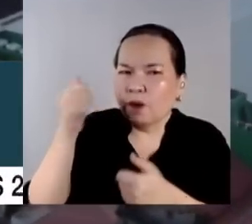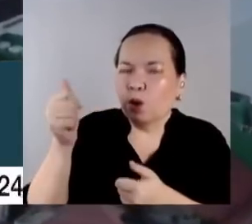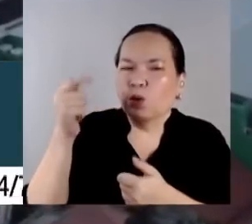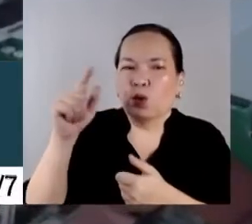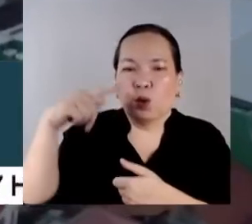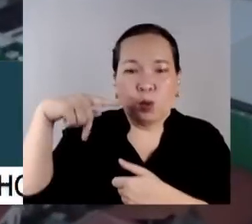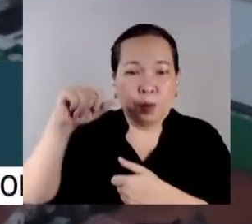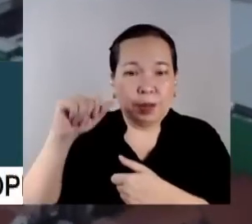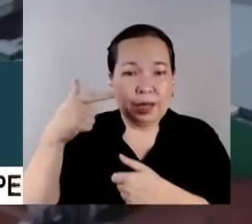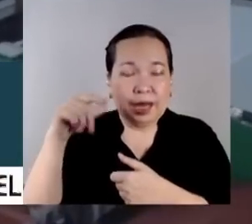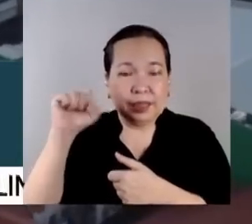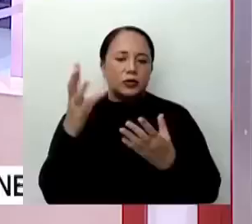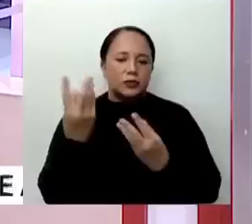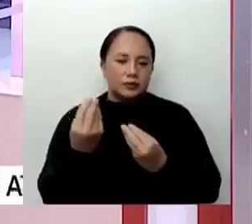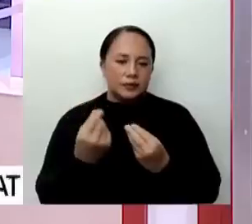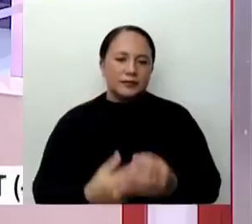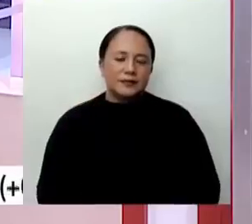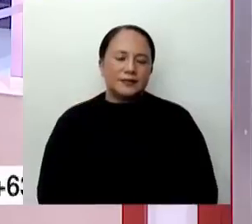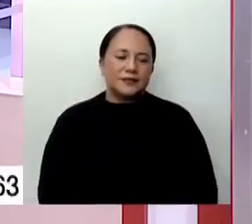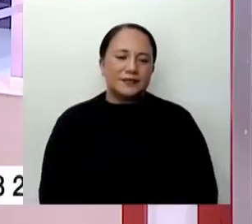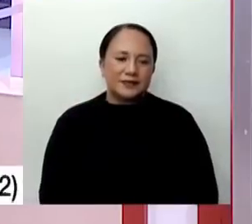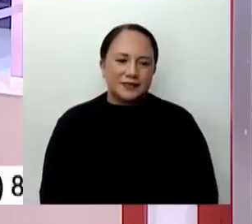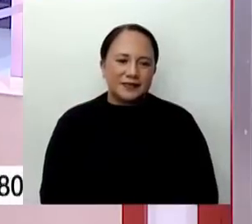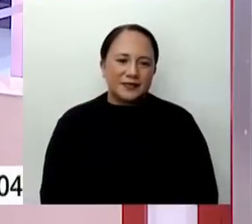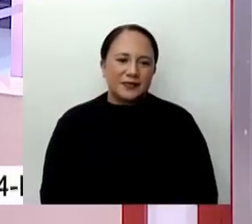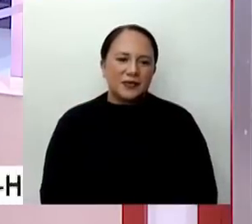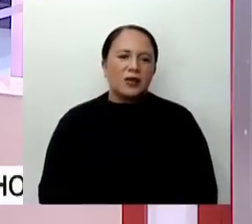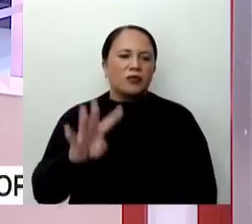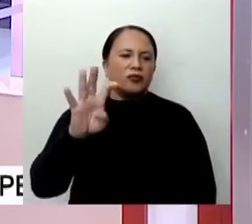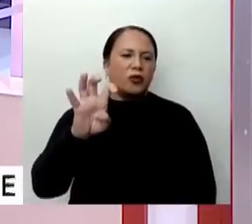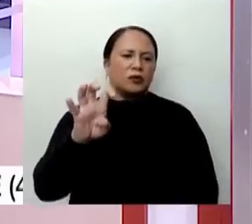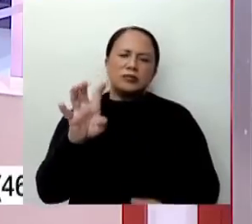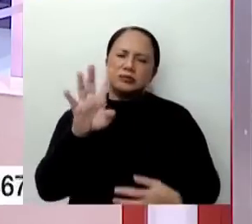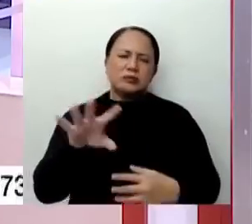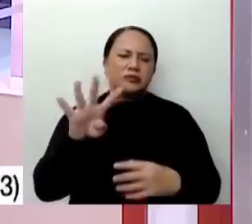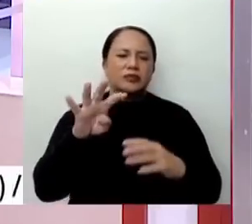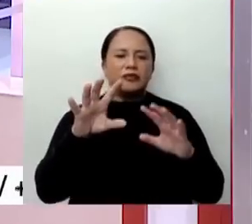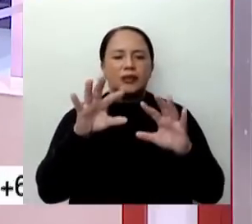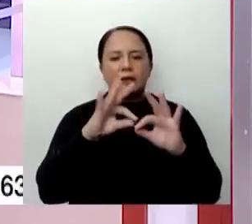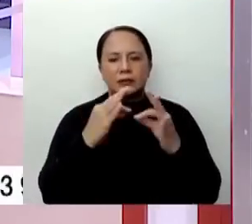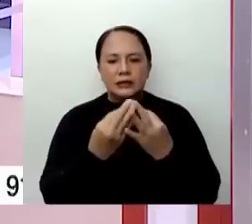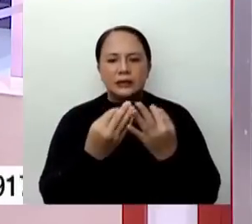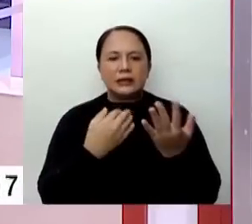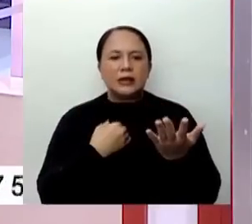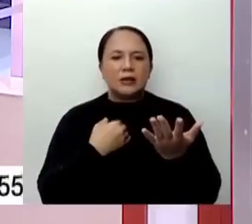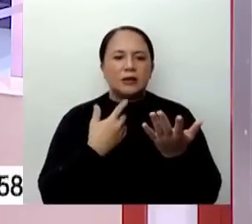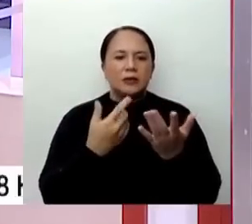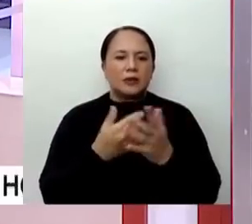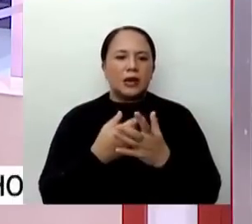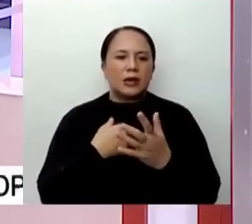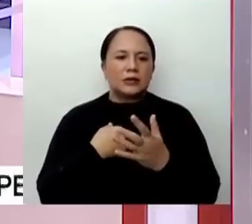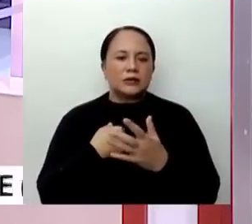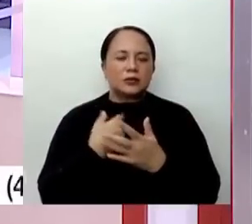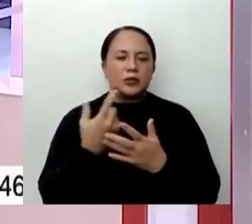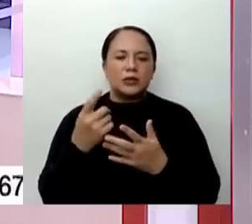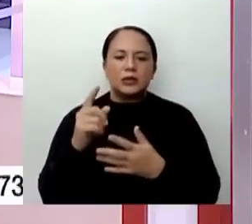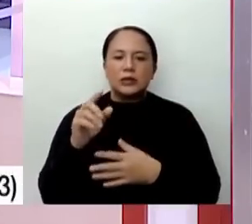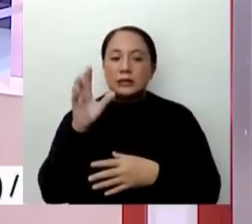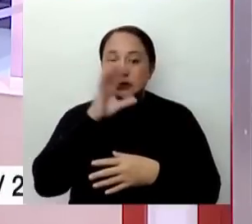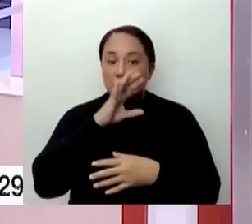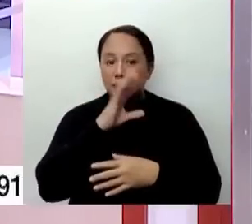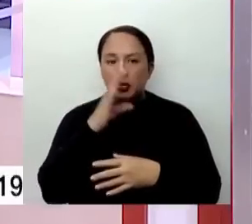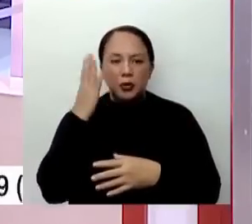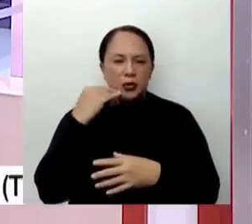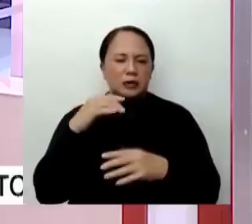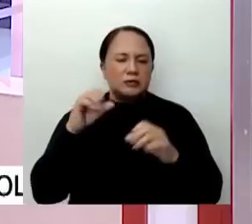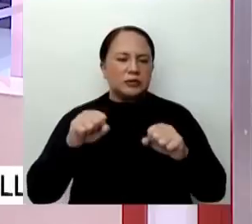for the update, Rafael Bosano. Over 400 families have been evacuated from the municipality of Tudela in Cebu due to possible flooding